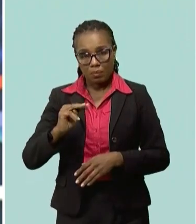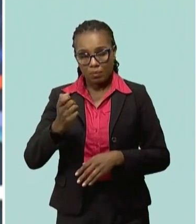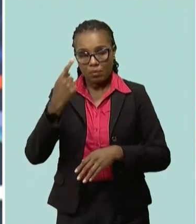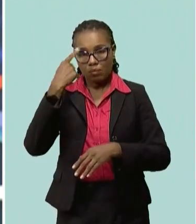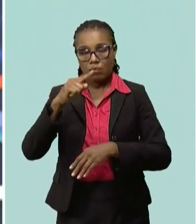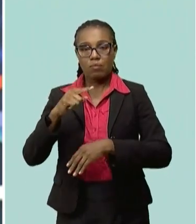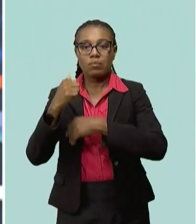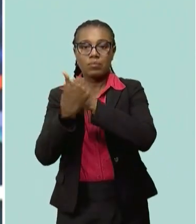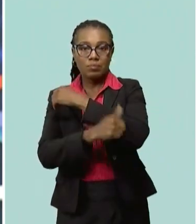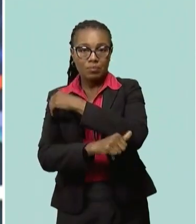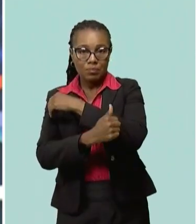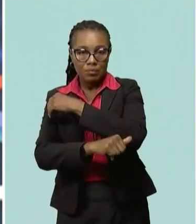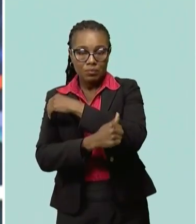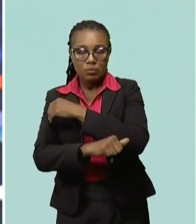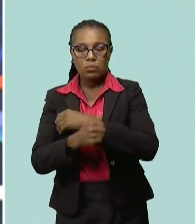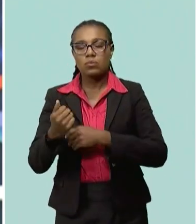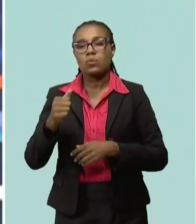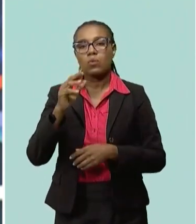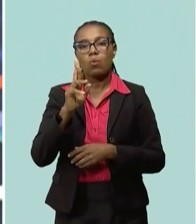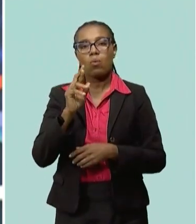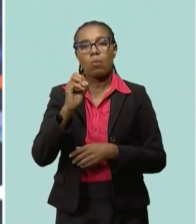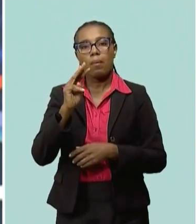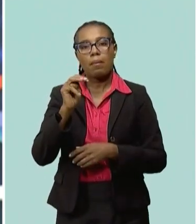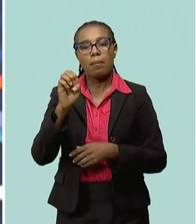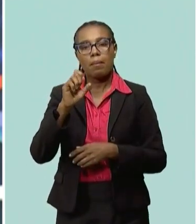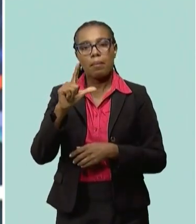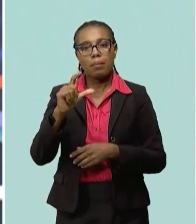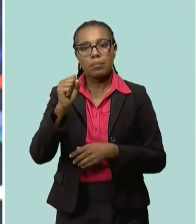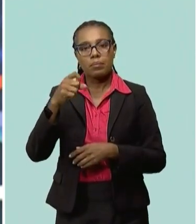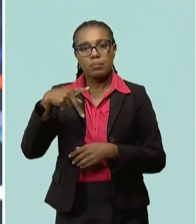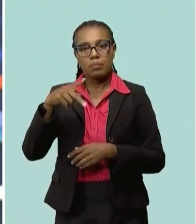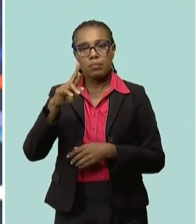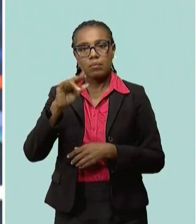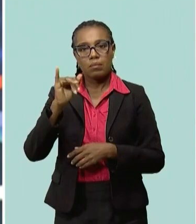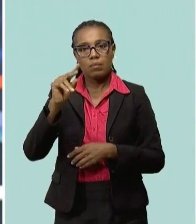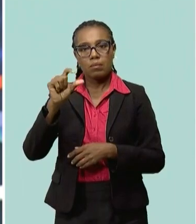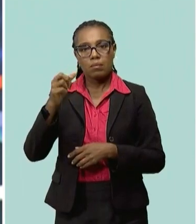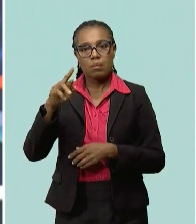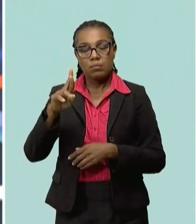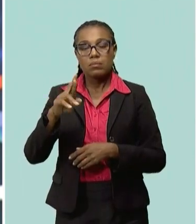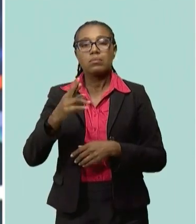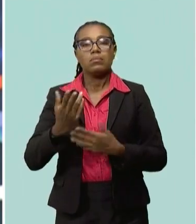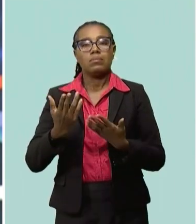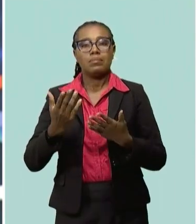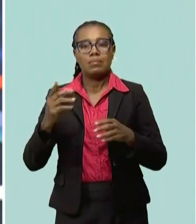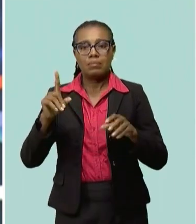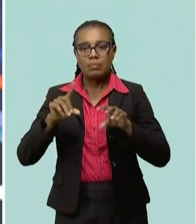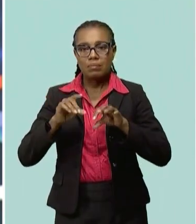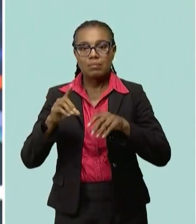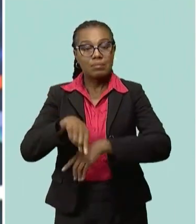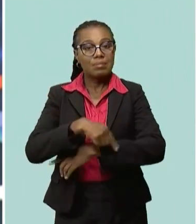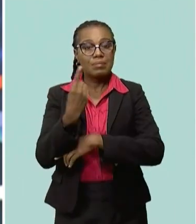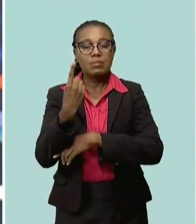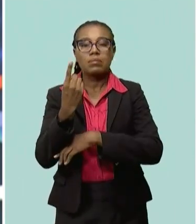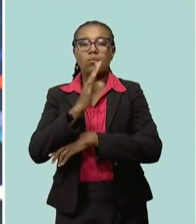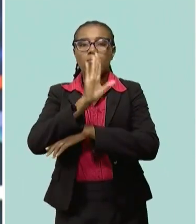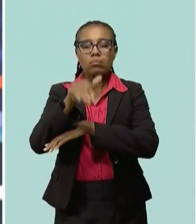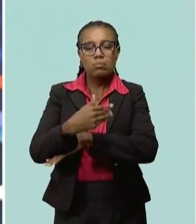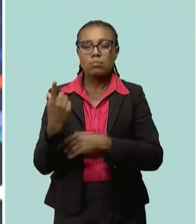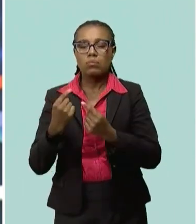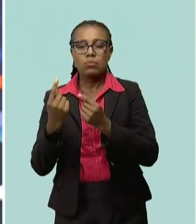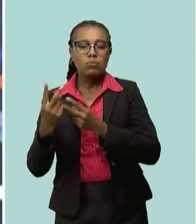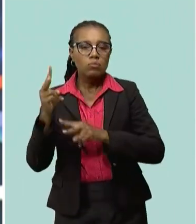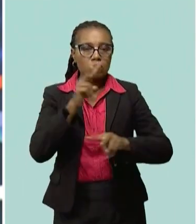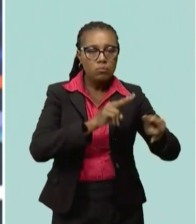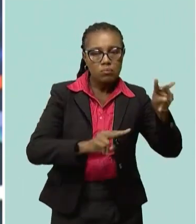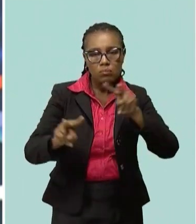Andrew, Dr. Rommel Springer, says he spent most of the day in the field visiting the work sites. According to him, while all cannot